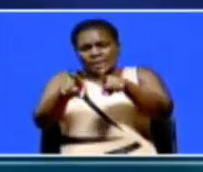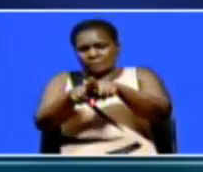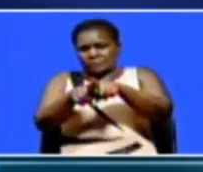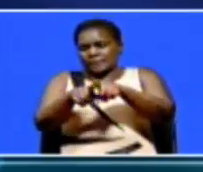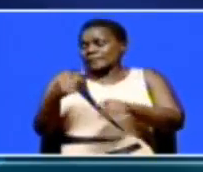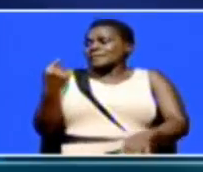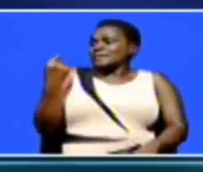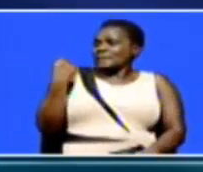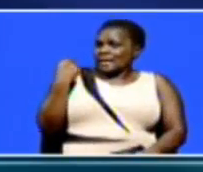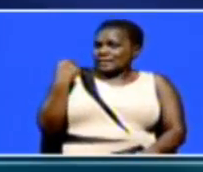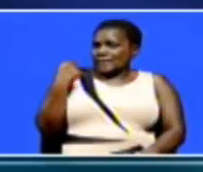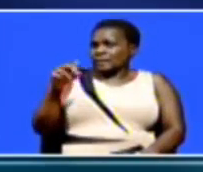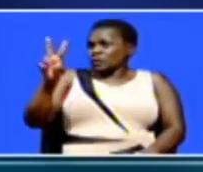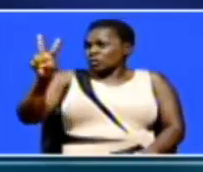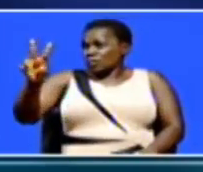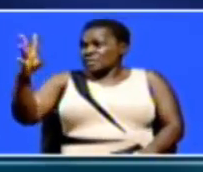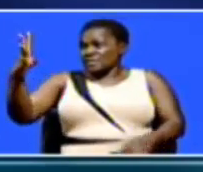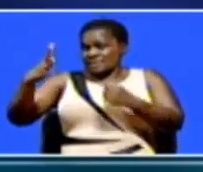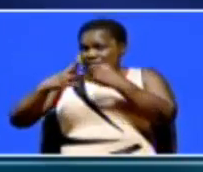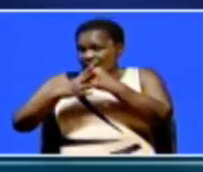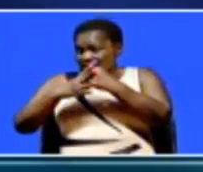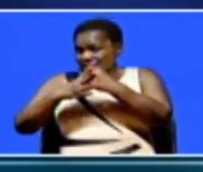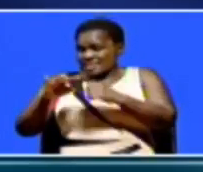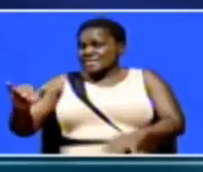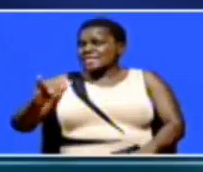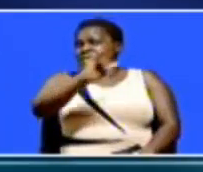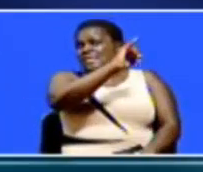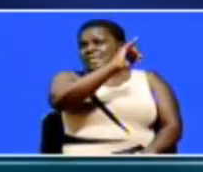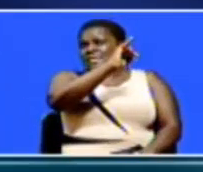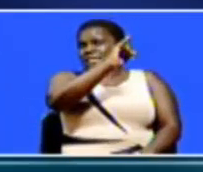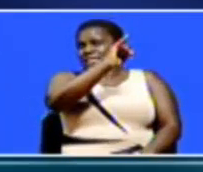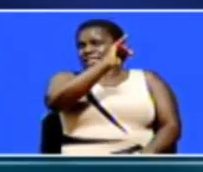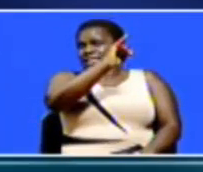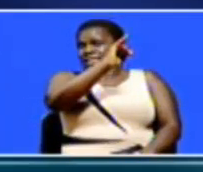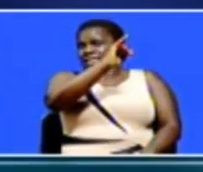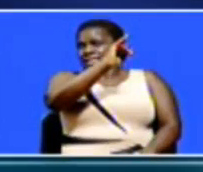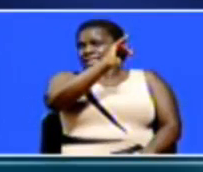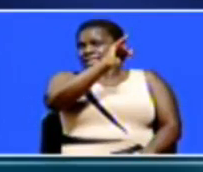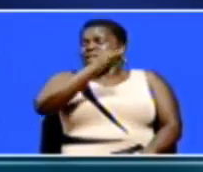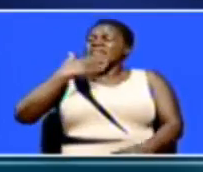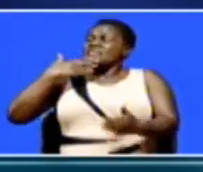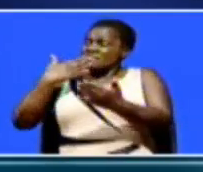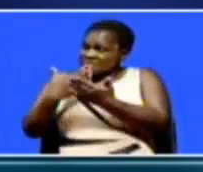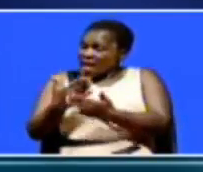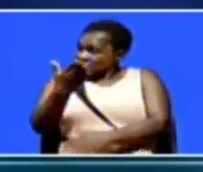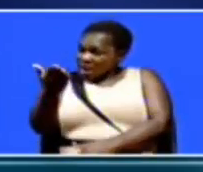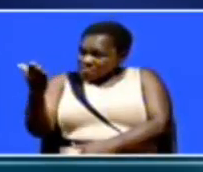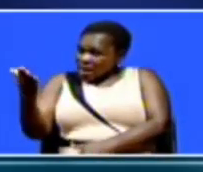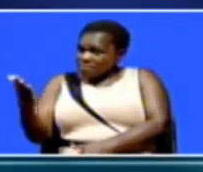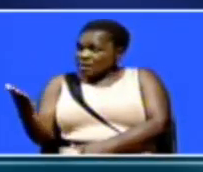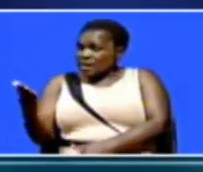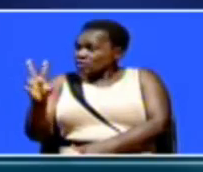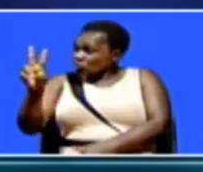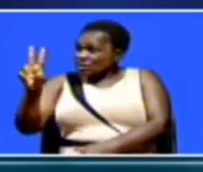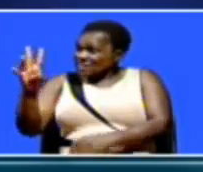in fact, yesterday, the 29 that came out in Isli, we should be very grateful to them and we should thank them.